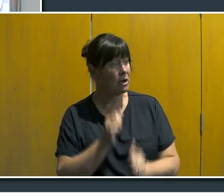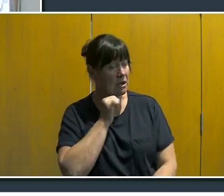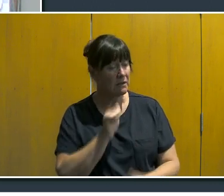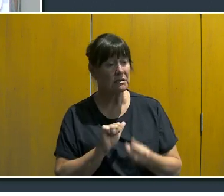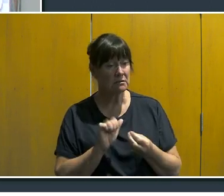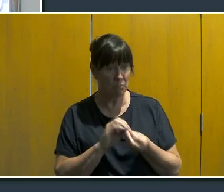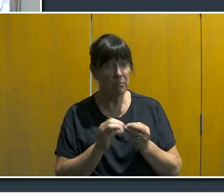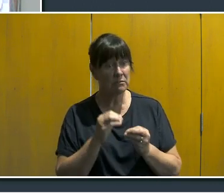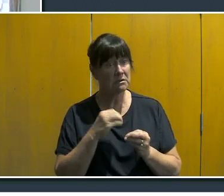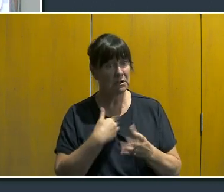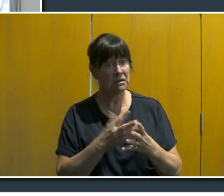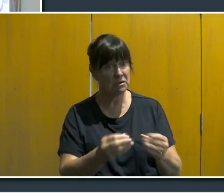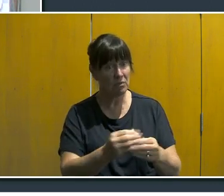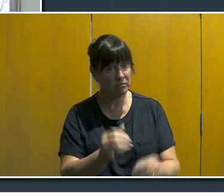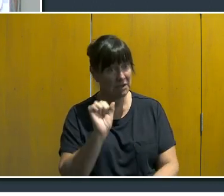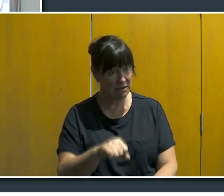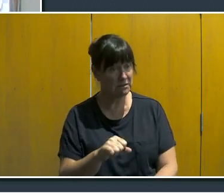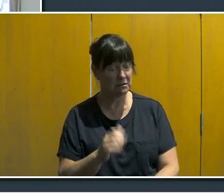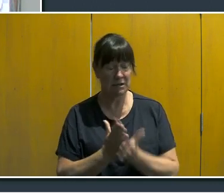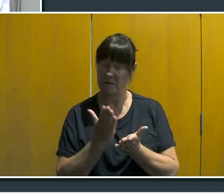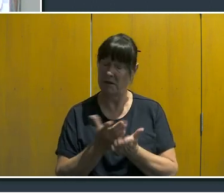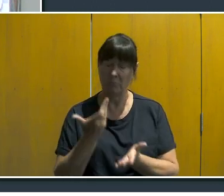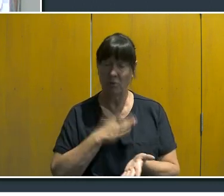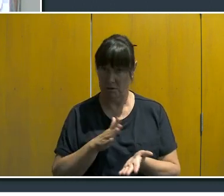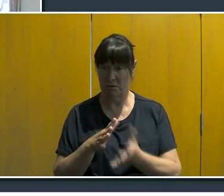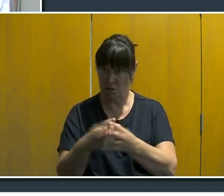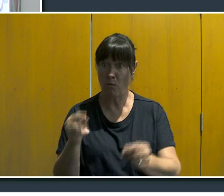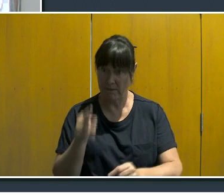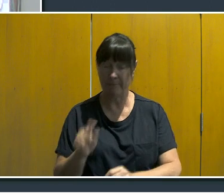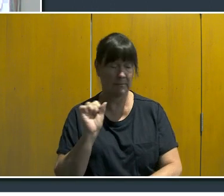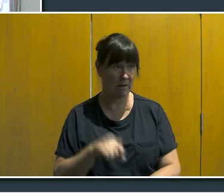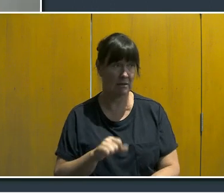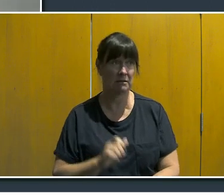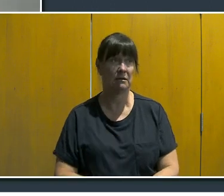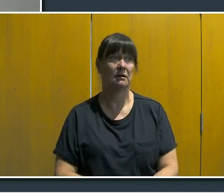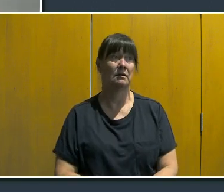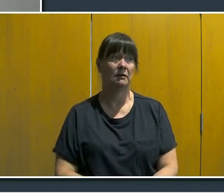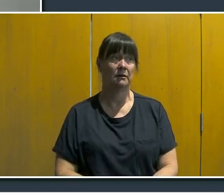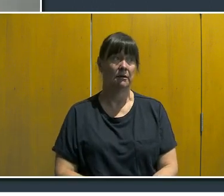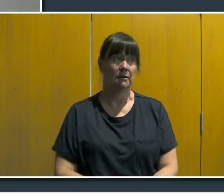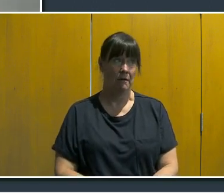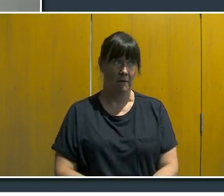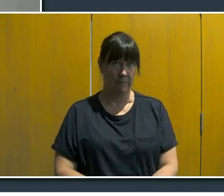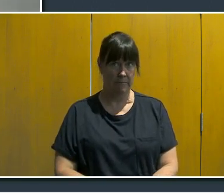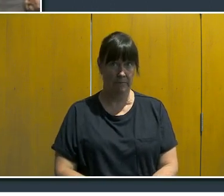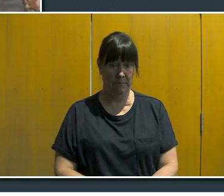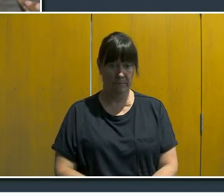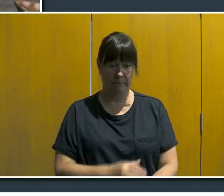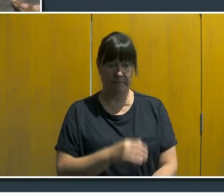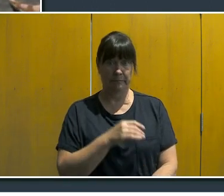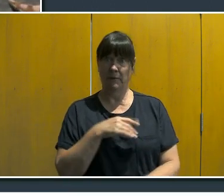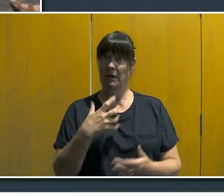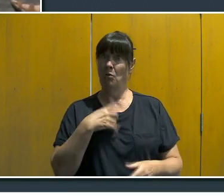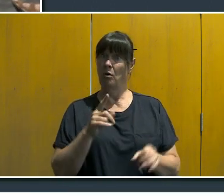Yeah. absolutely. Thanks for Yeah. bringing it to our attention. Yeah. It's great. Yeah. All right. Are there any